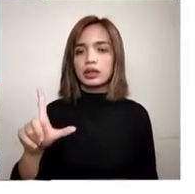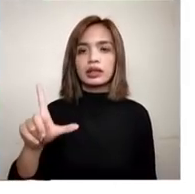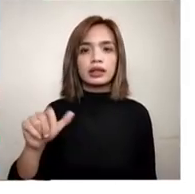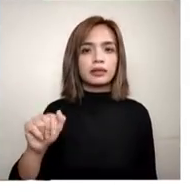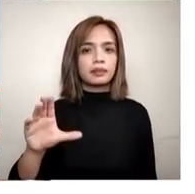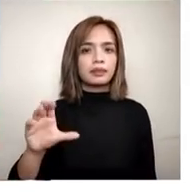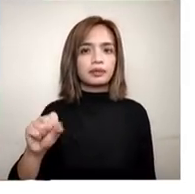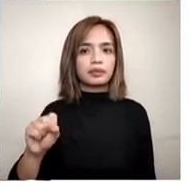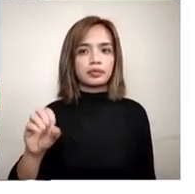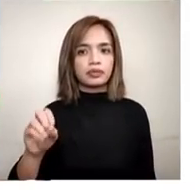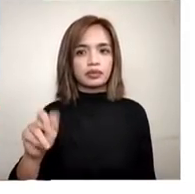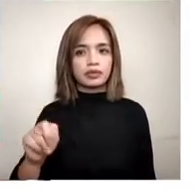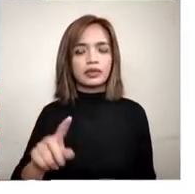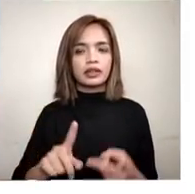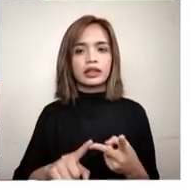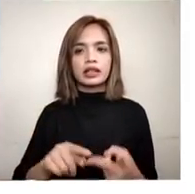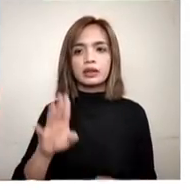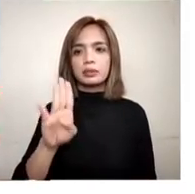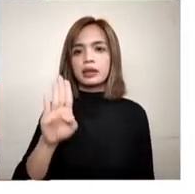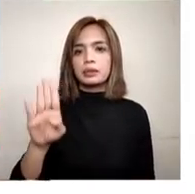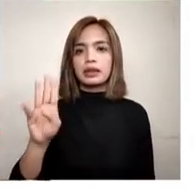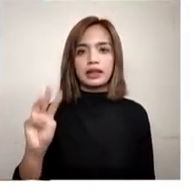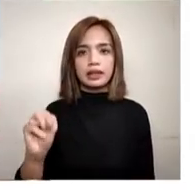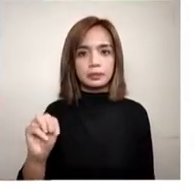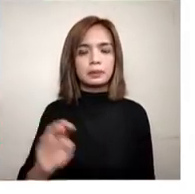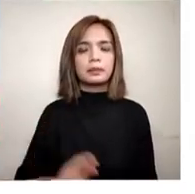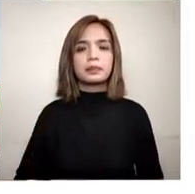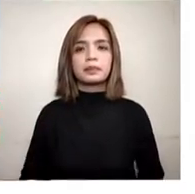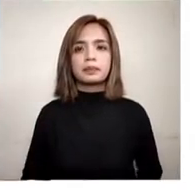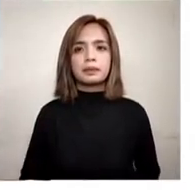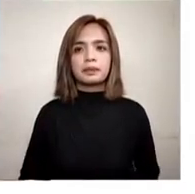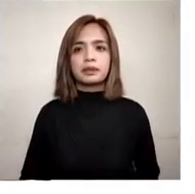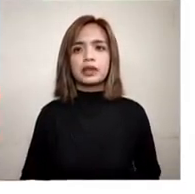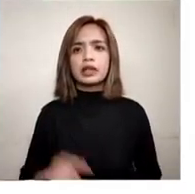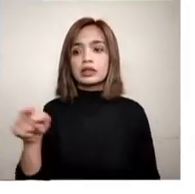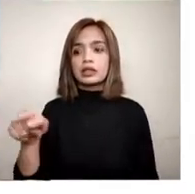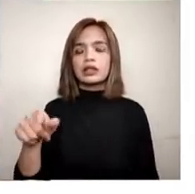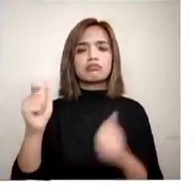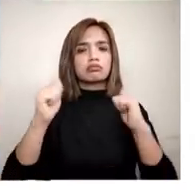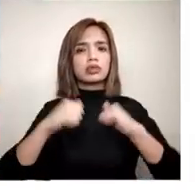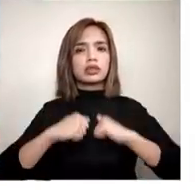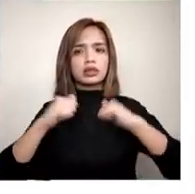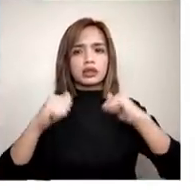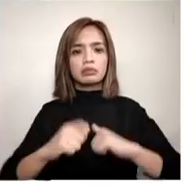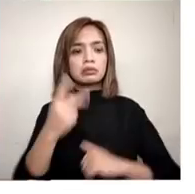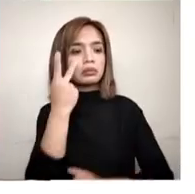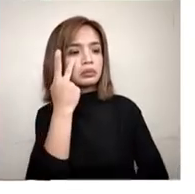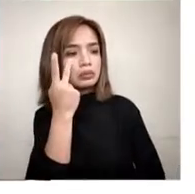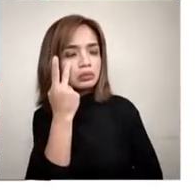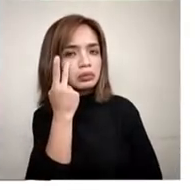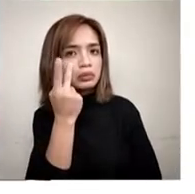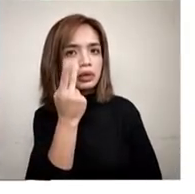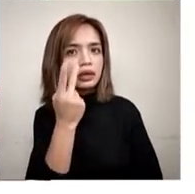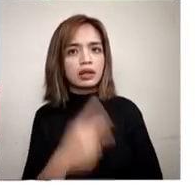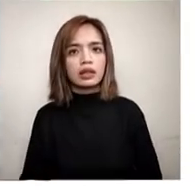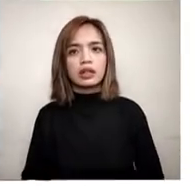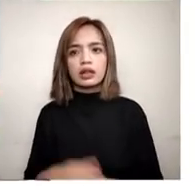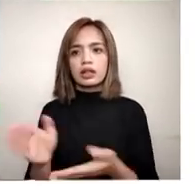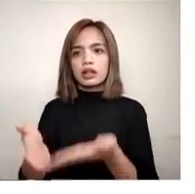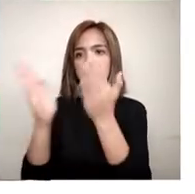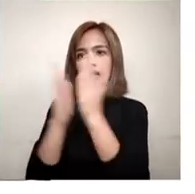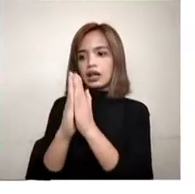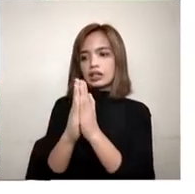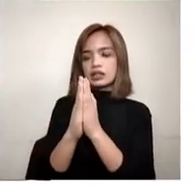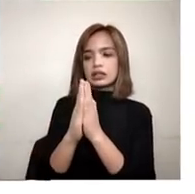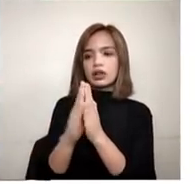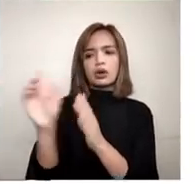Senator Bongbong Marcos, and they have agreed to take a look at it and ask us for